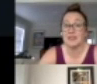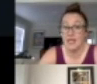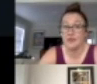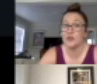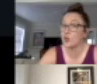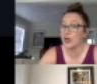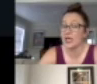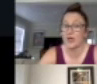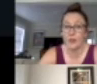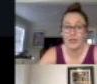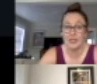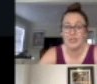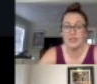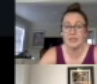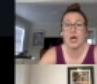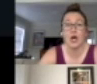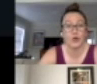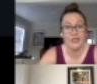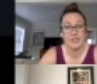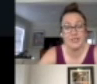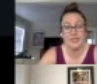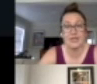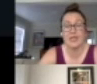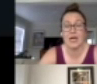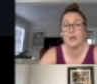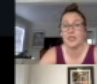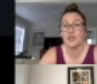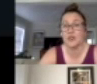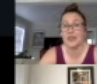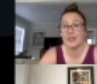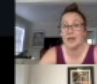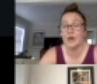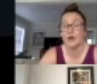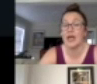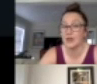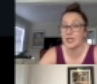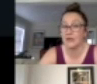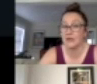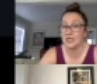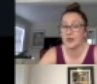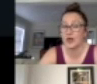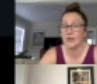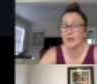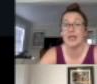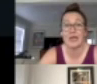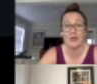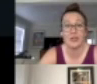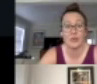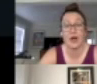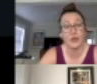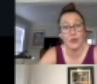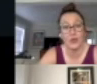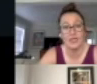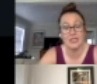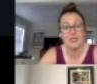doing safe door knocking practices across the state in combination with labor and with the California Democratic Party and with